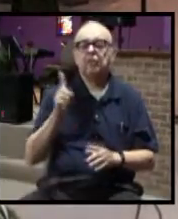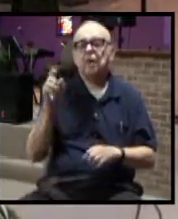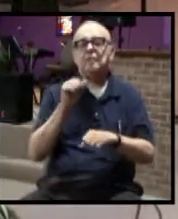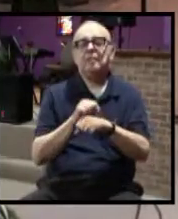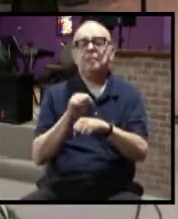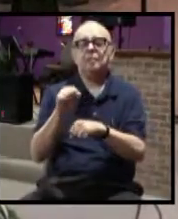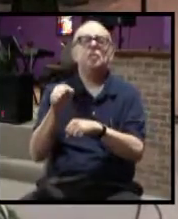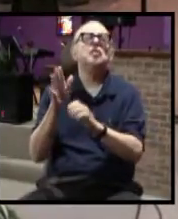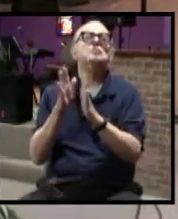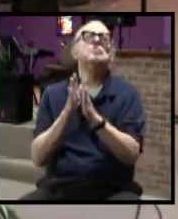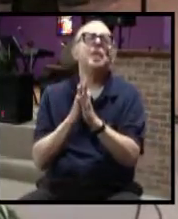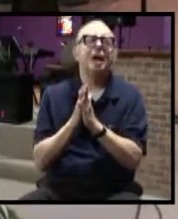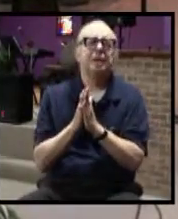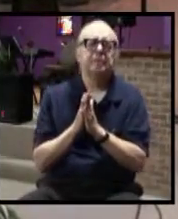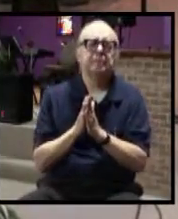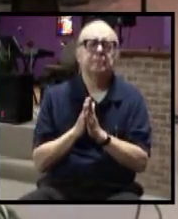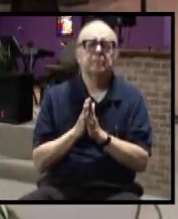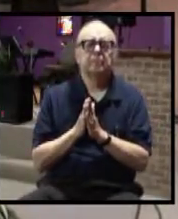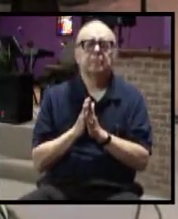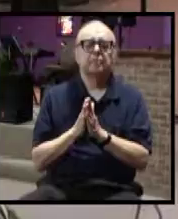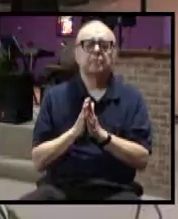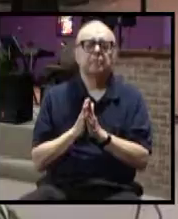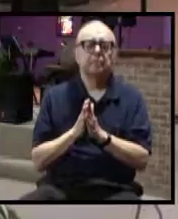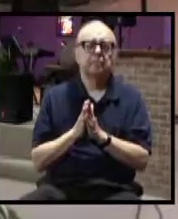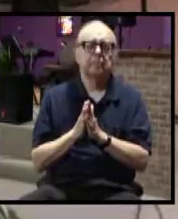had gone up to the mountain to pray.